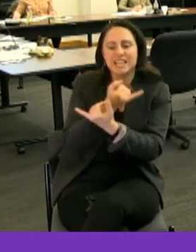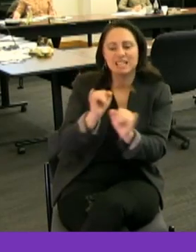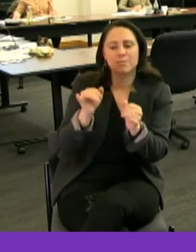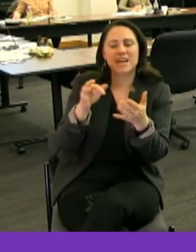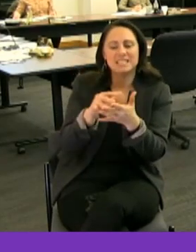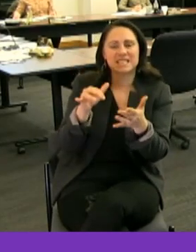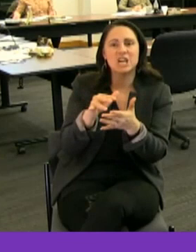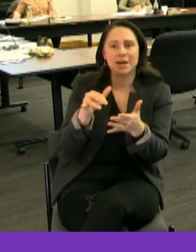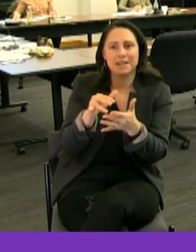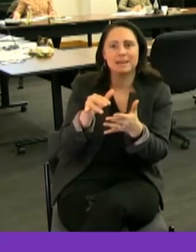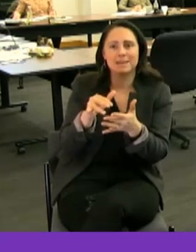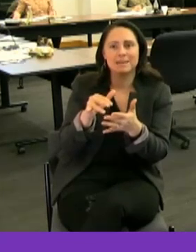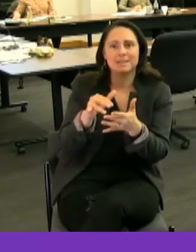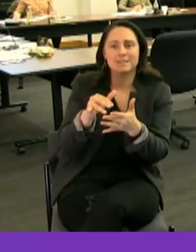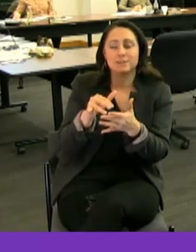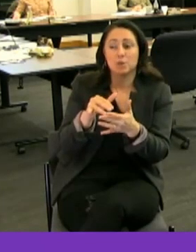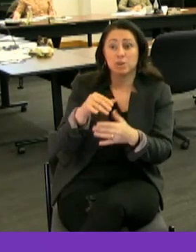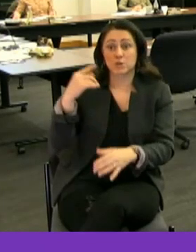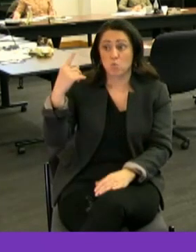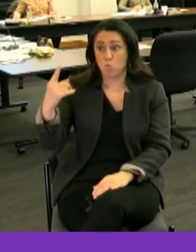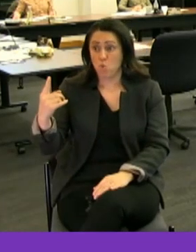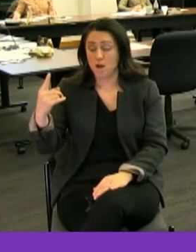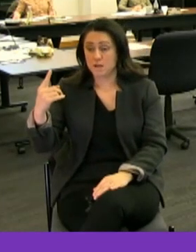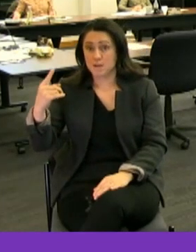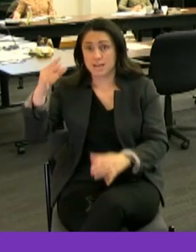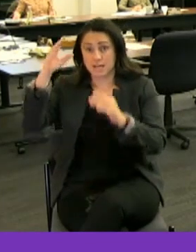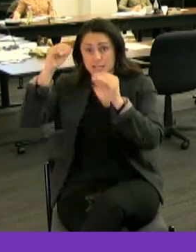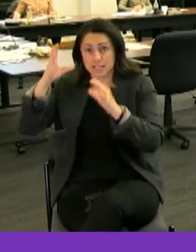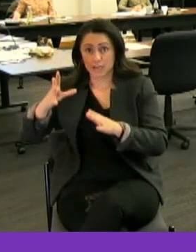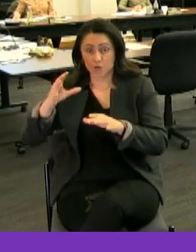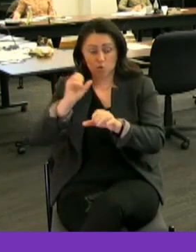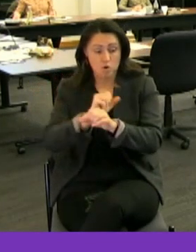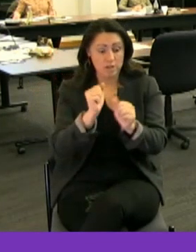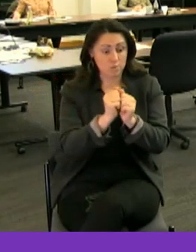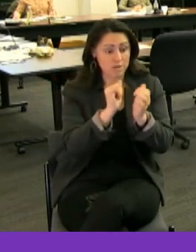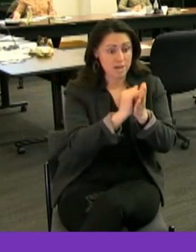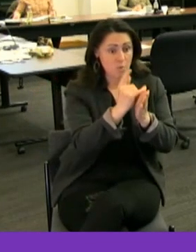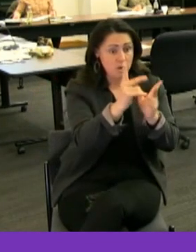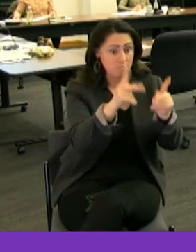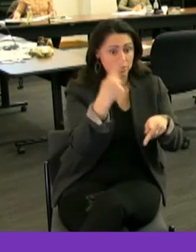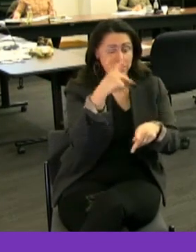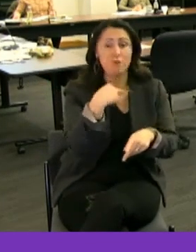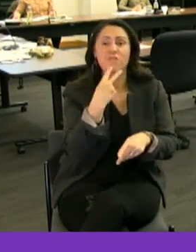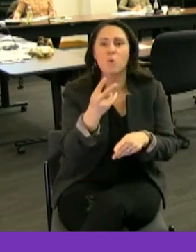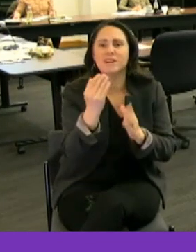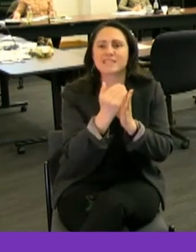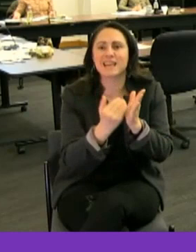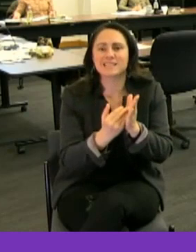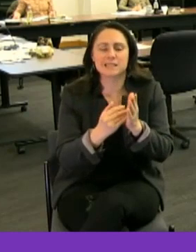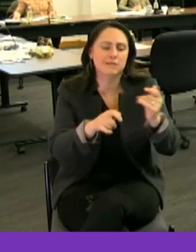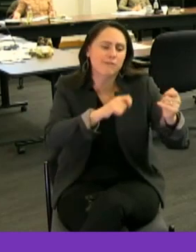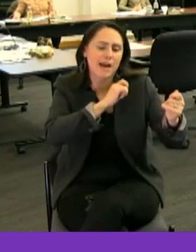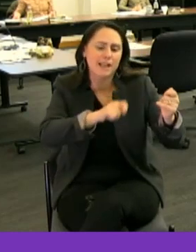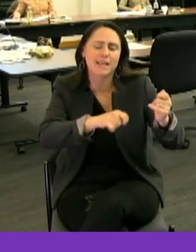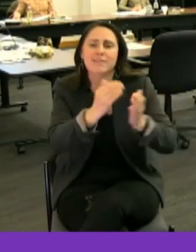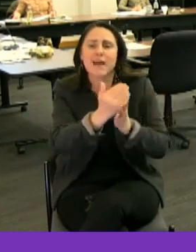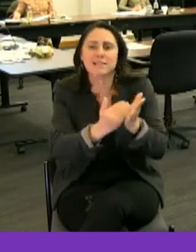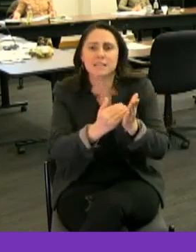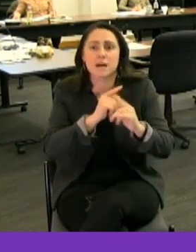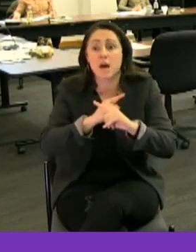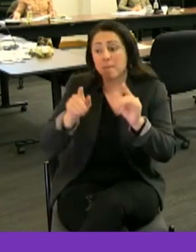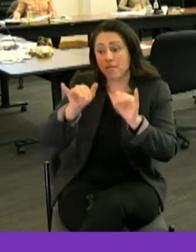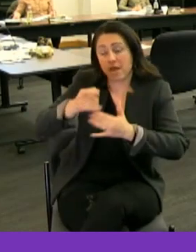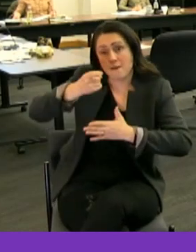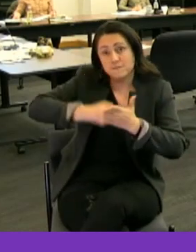independent study. So it's one faculty member working with that person for voice lessons, for violin lessons. But